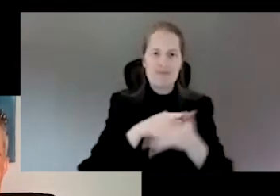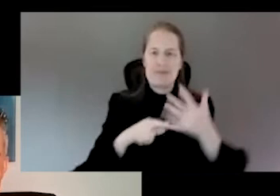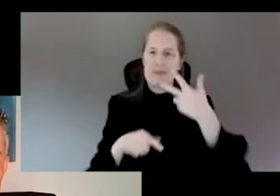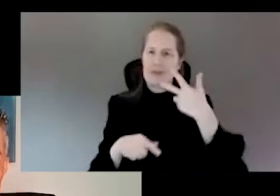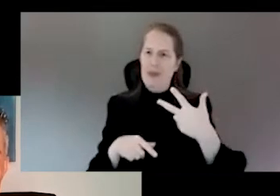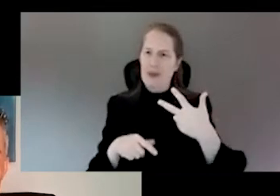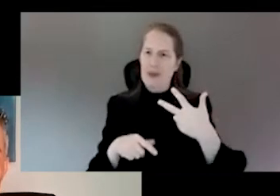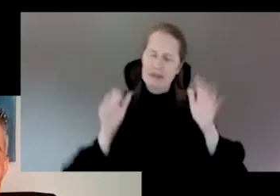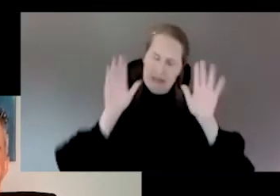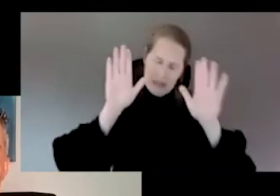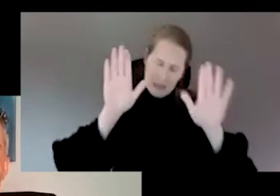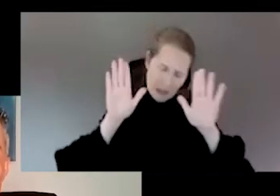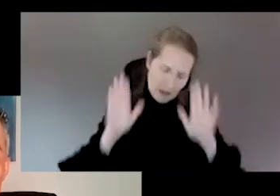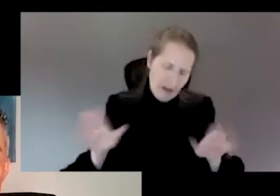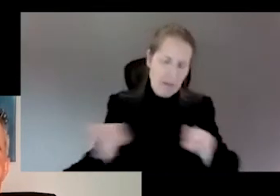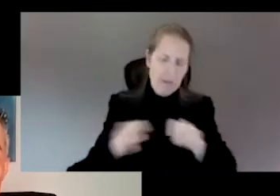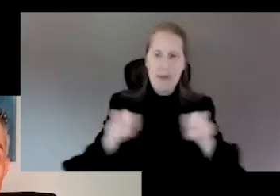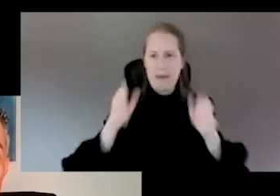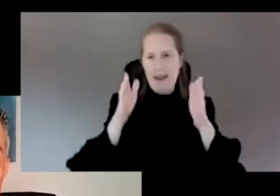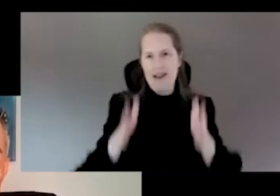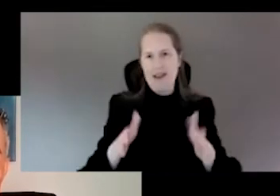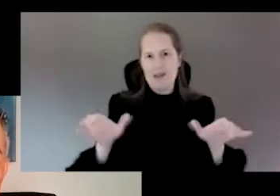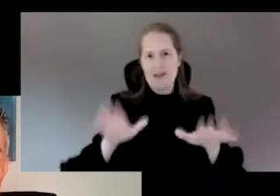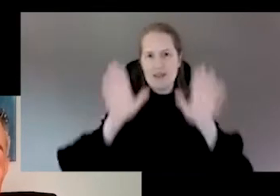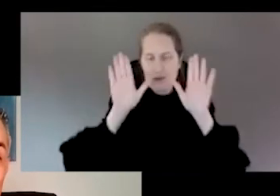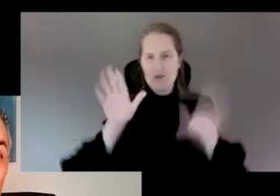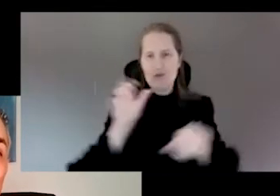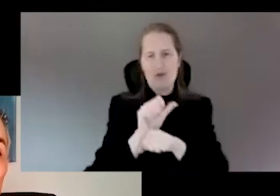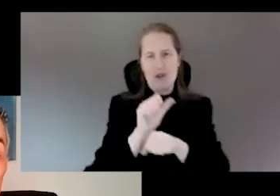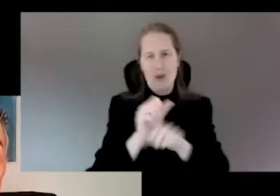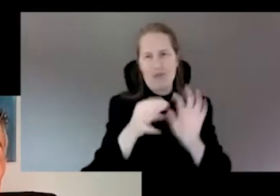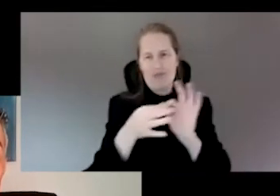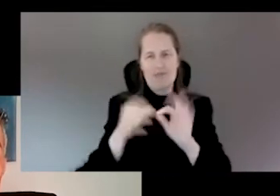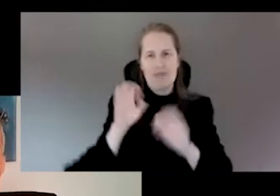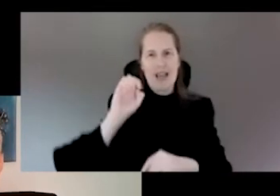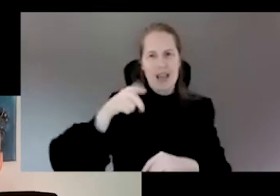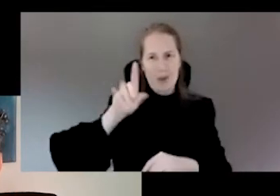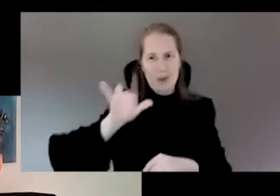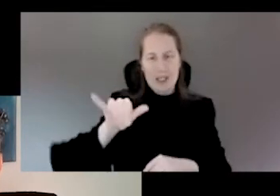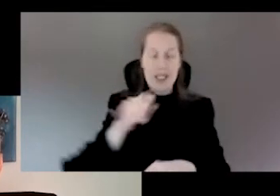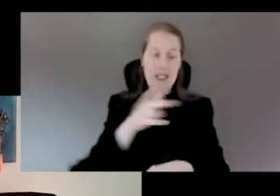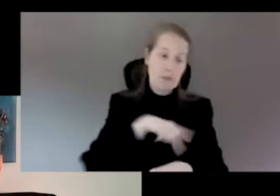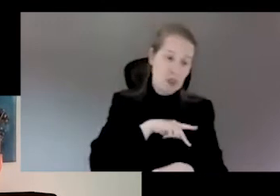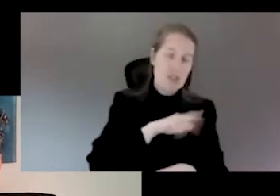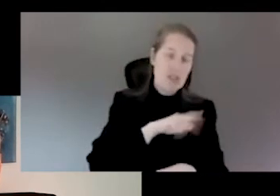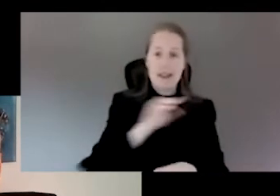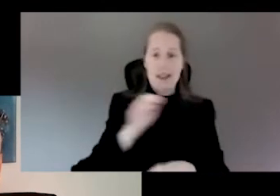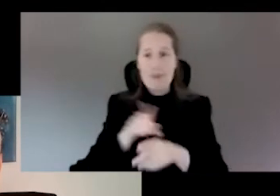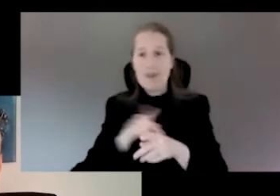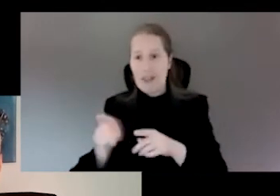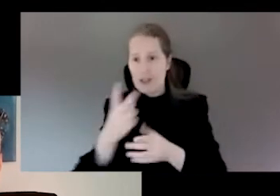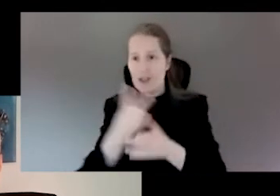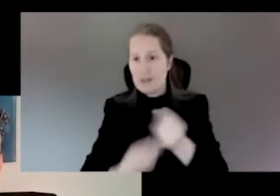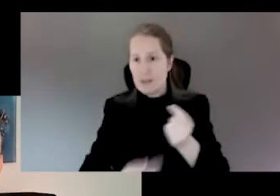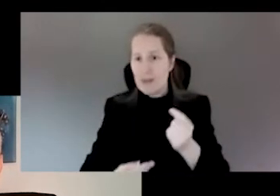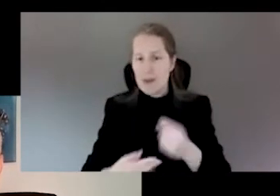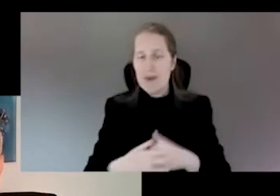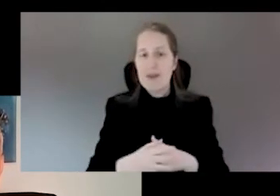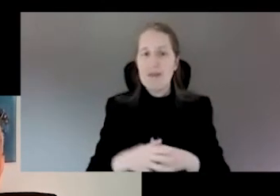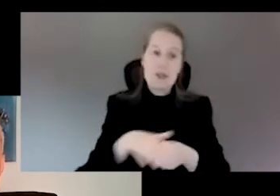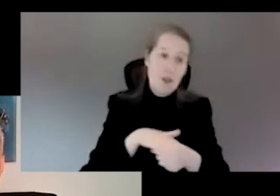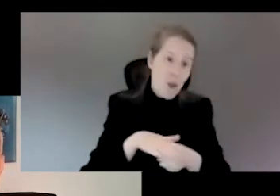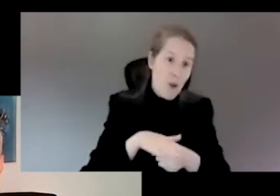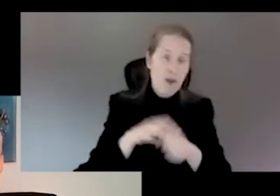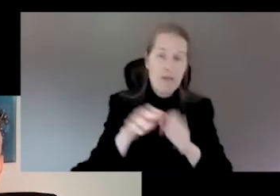incredible panelists who have done great work around equity, both personally and professionally, on a local,